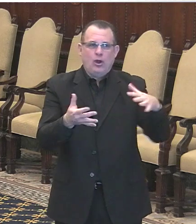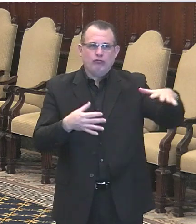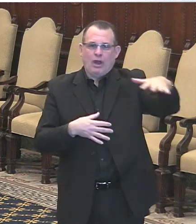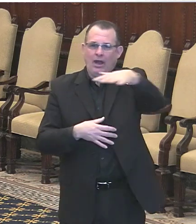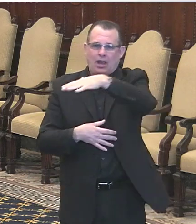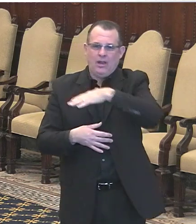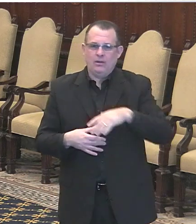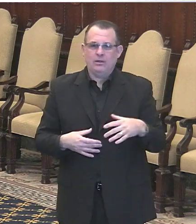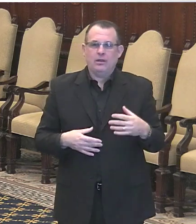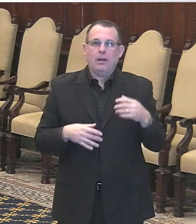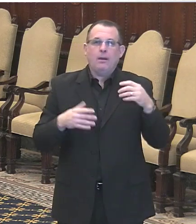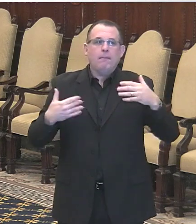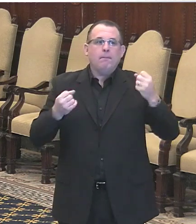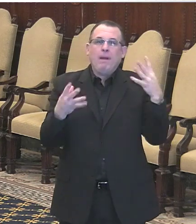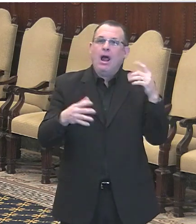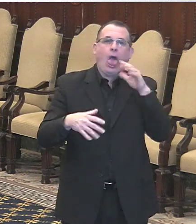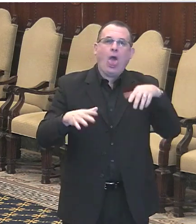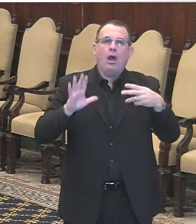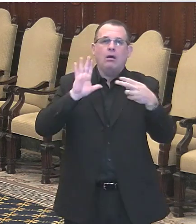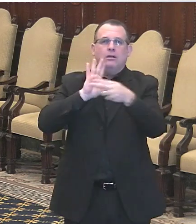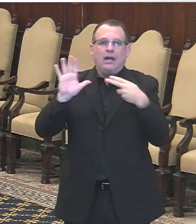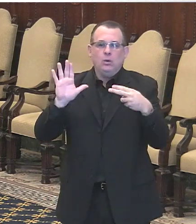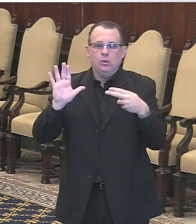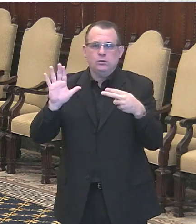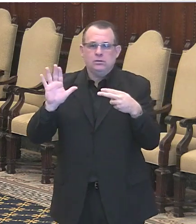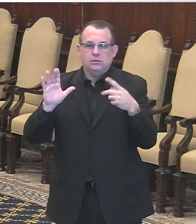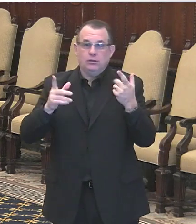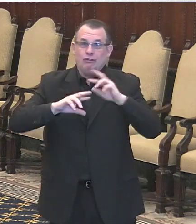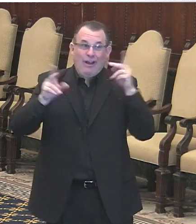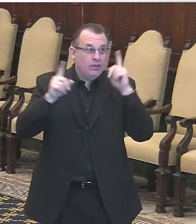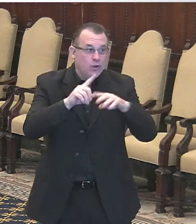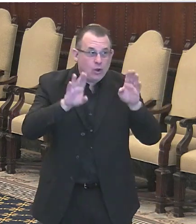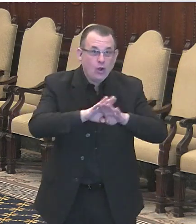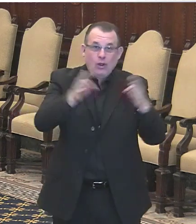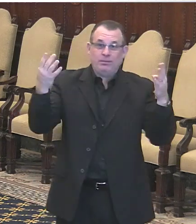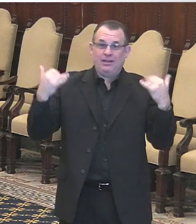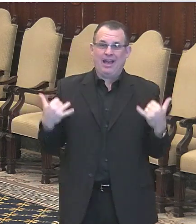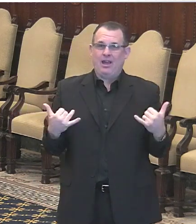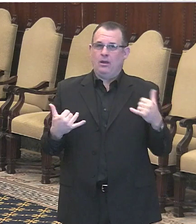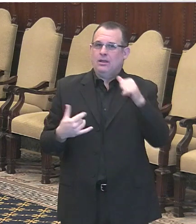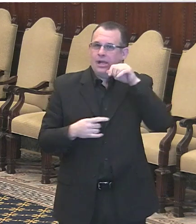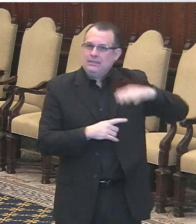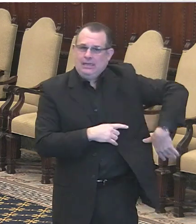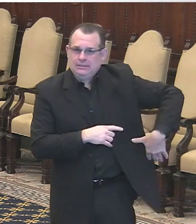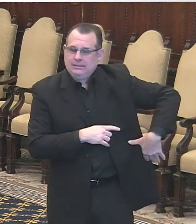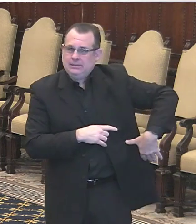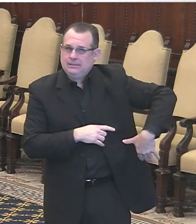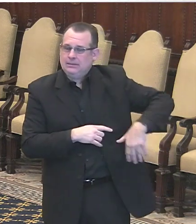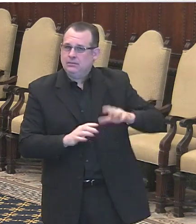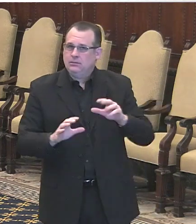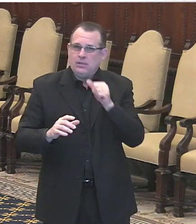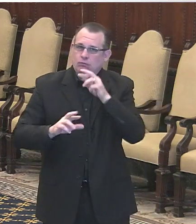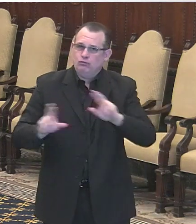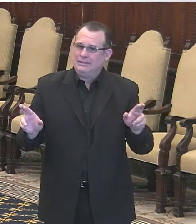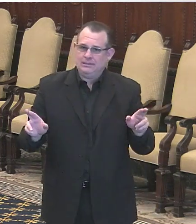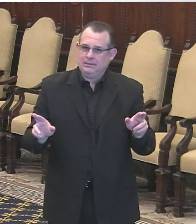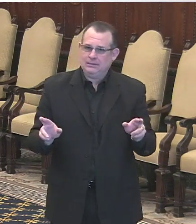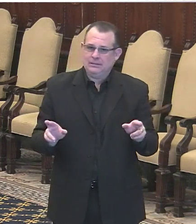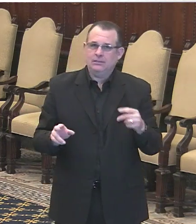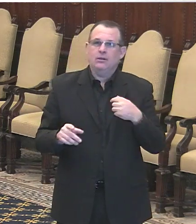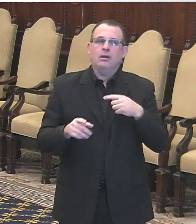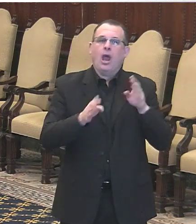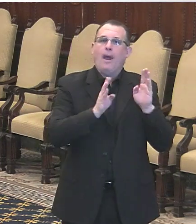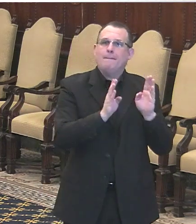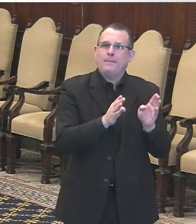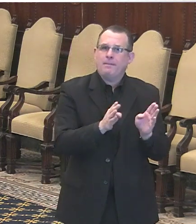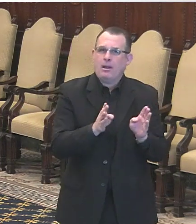So it's still far too early for us to really be talking about opening up the city. We are not going to be doing that now, but we can prepare for that in the future. So